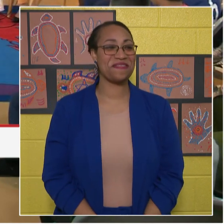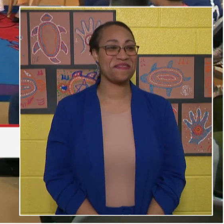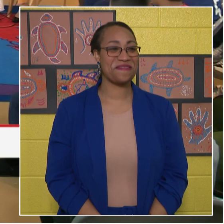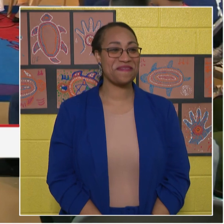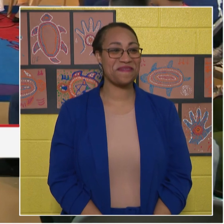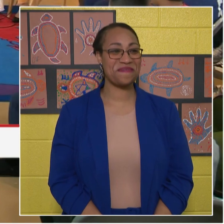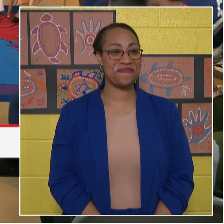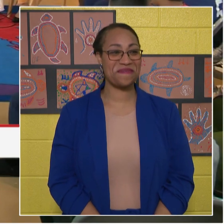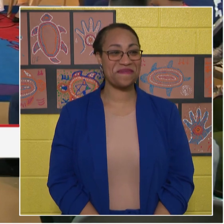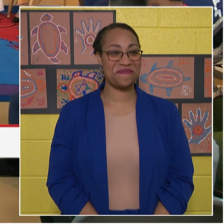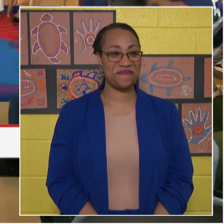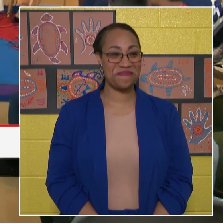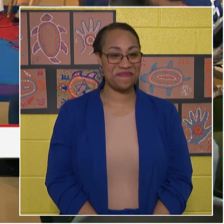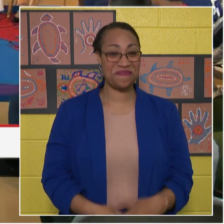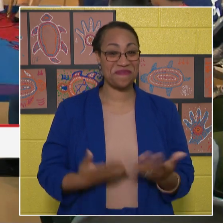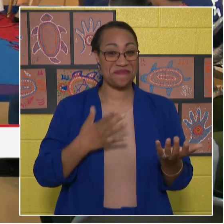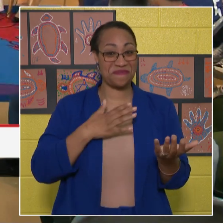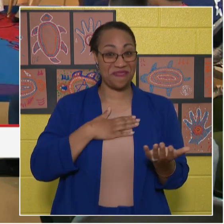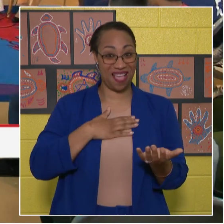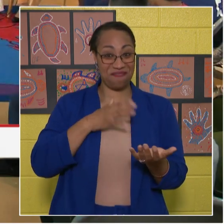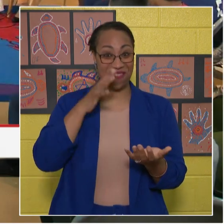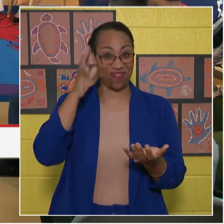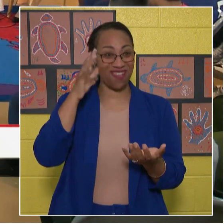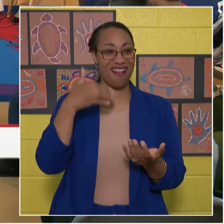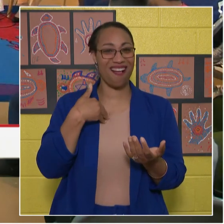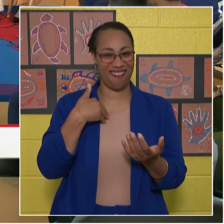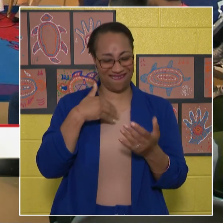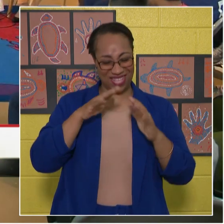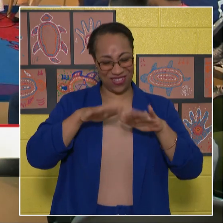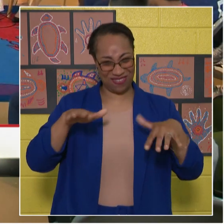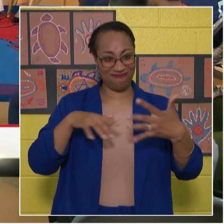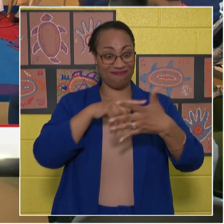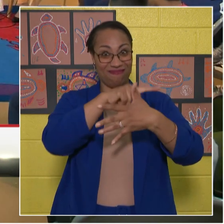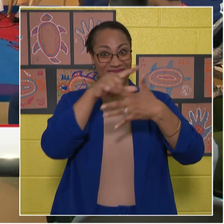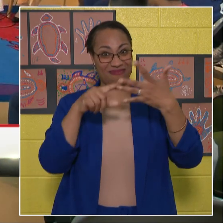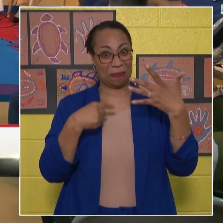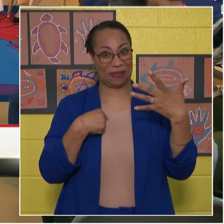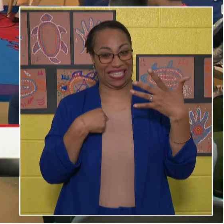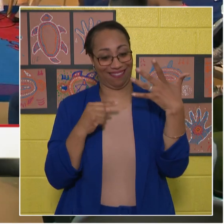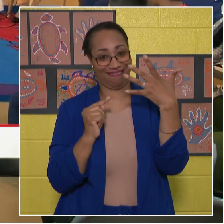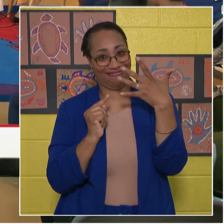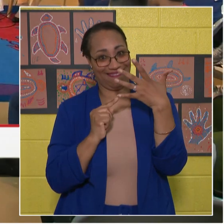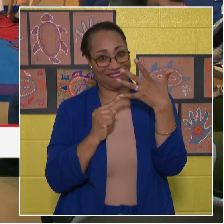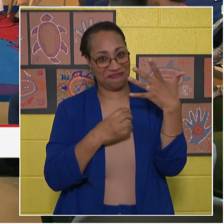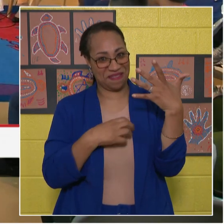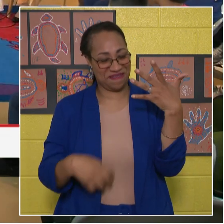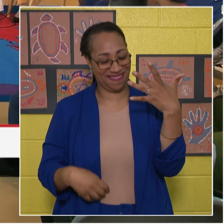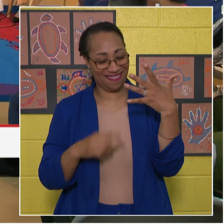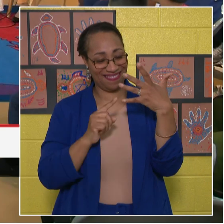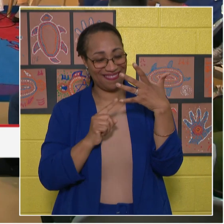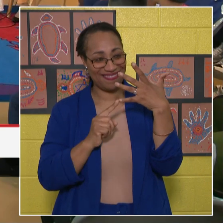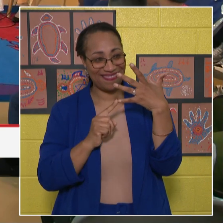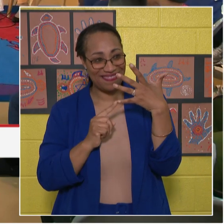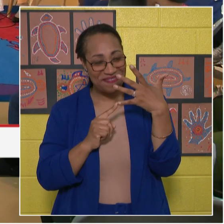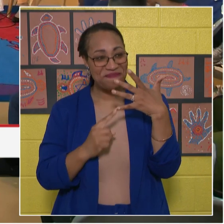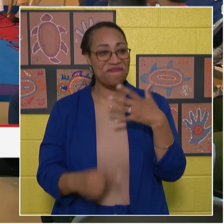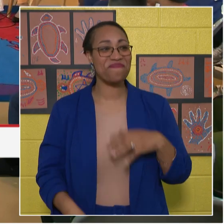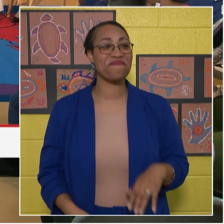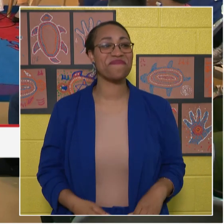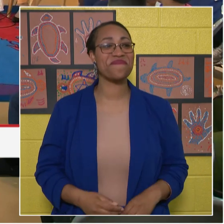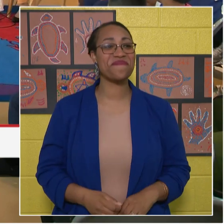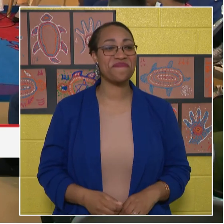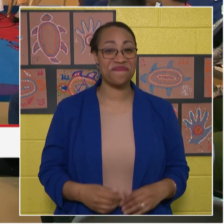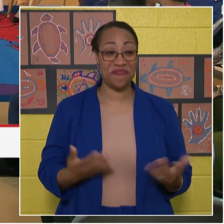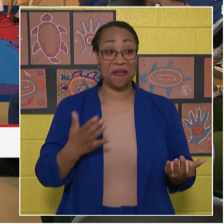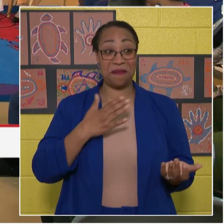kids. So I had 4 siblings, and we all were raised to think very highly